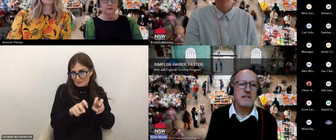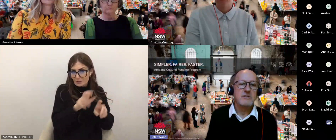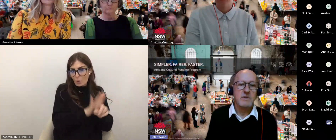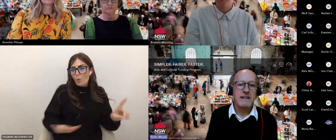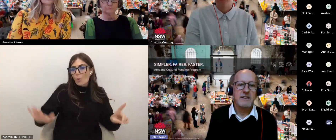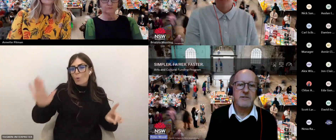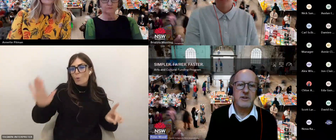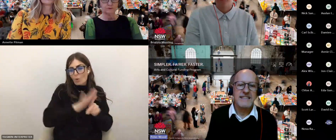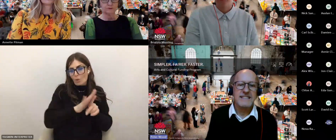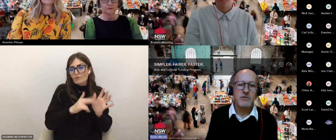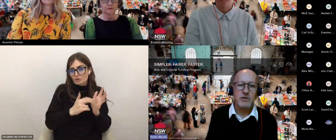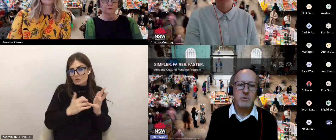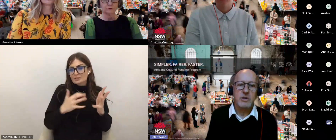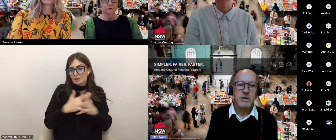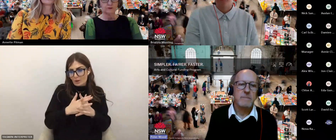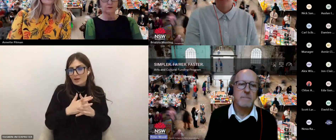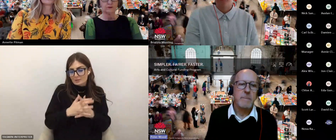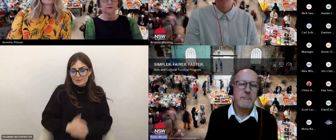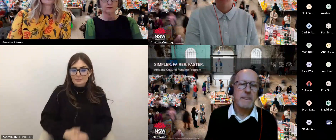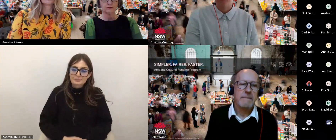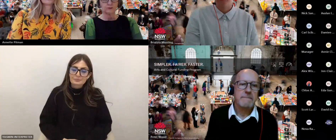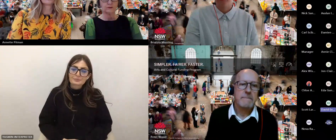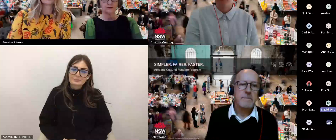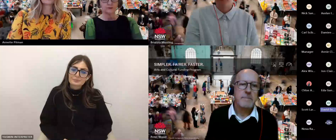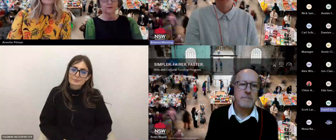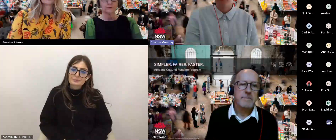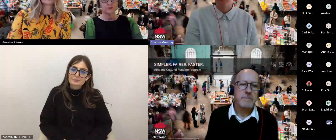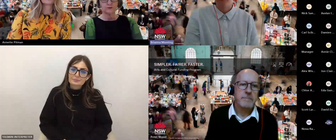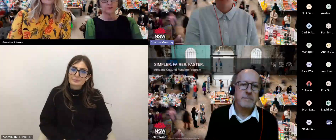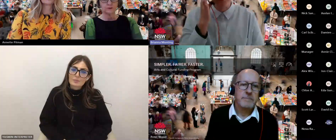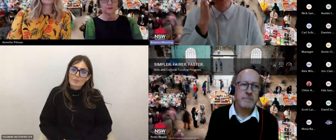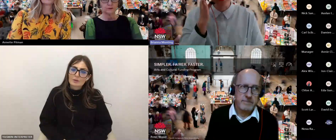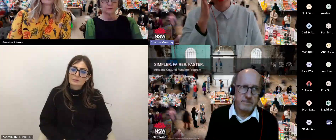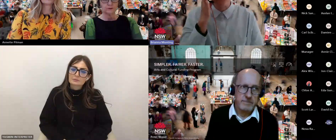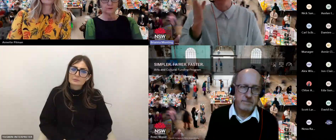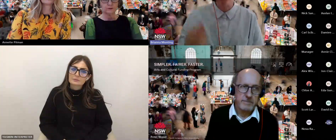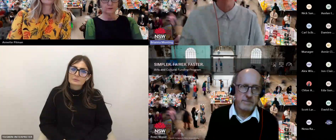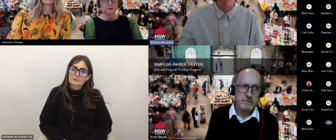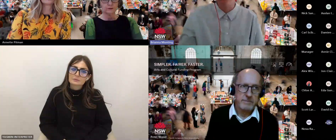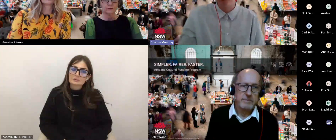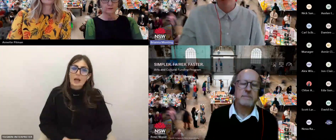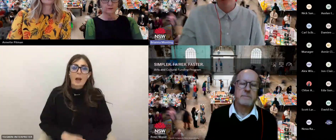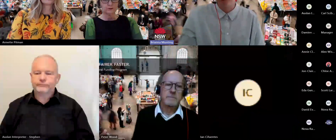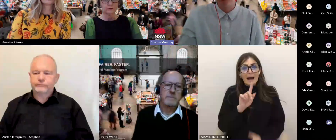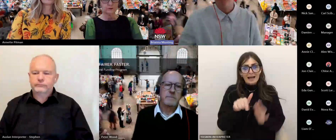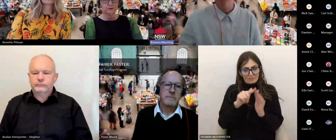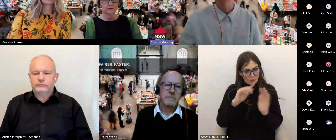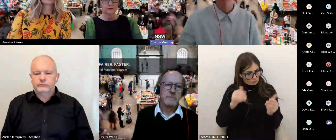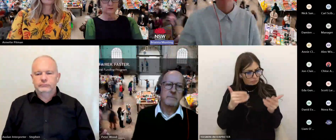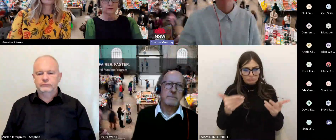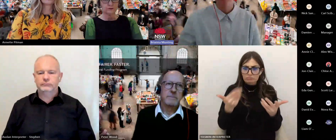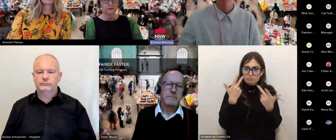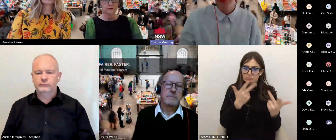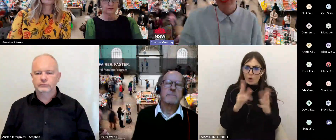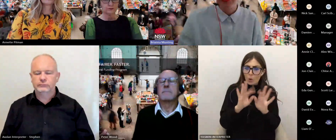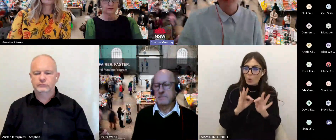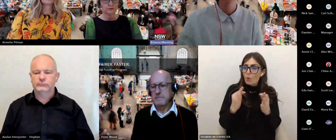So it's really, the focus is on new work. But if you're a presenting organisation who might be applying